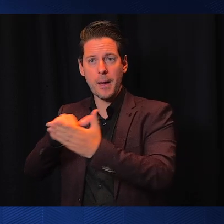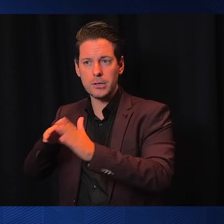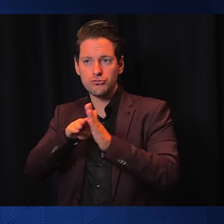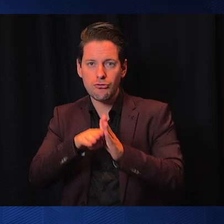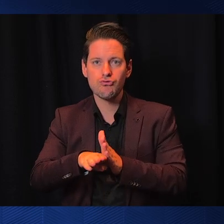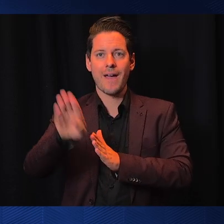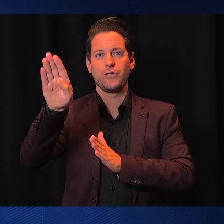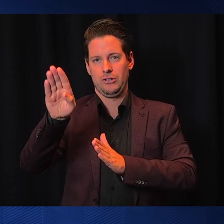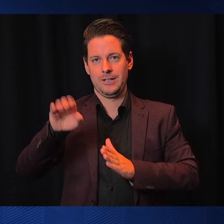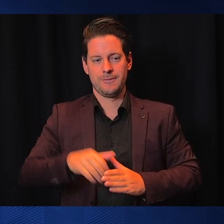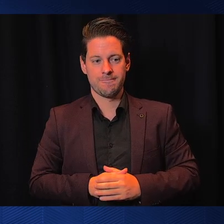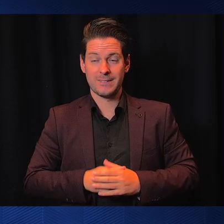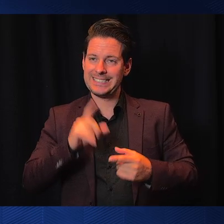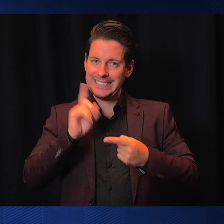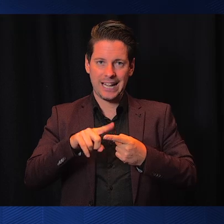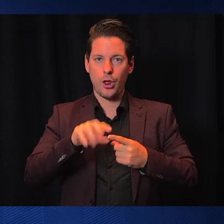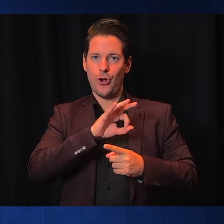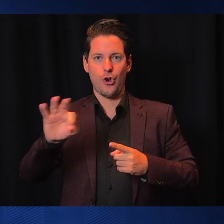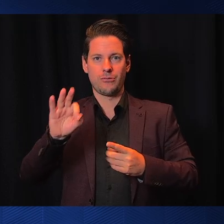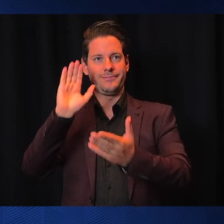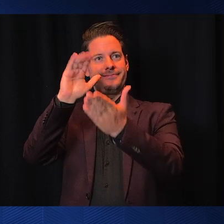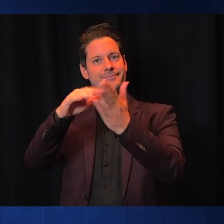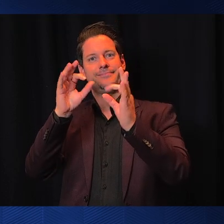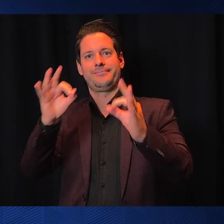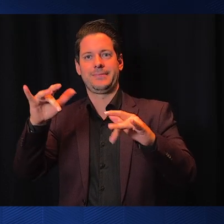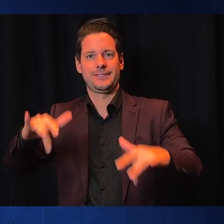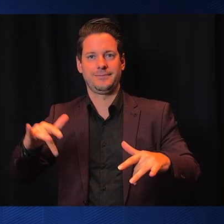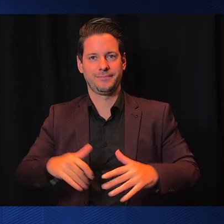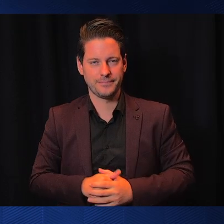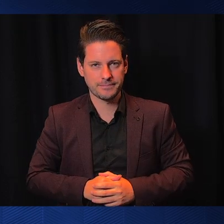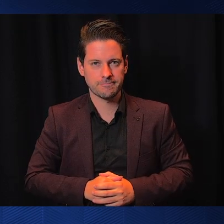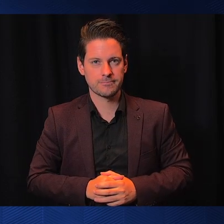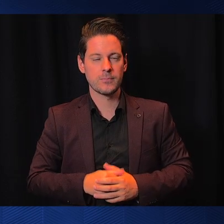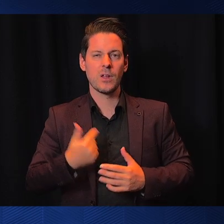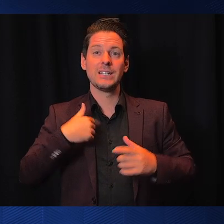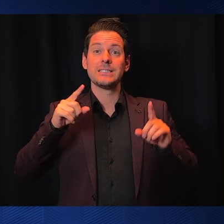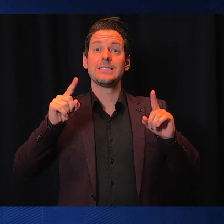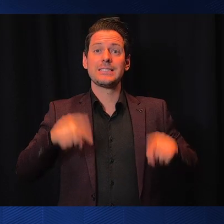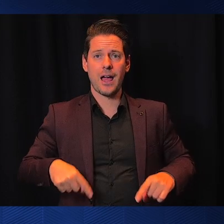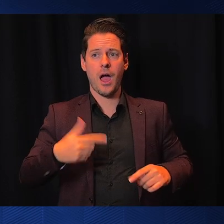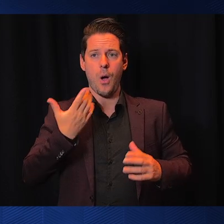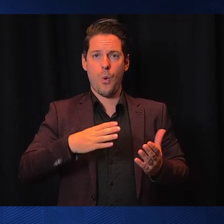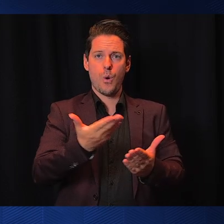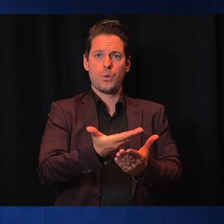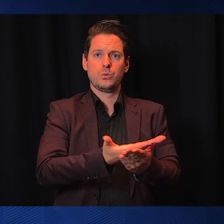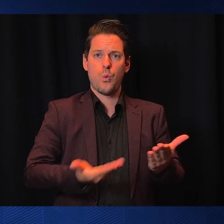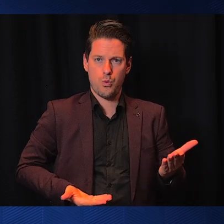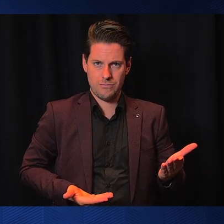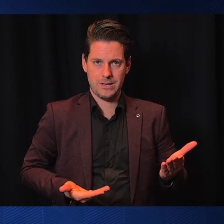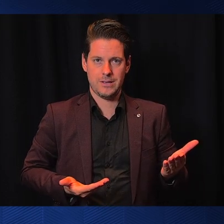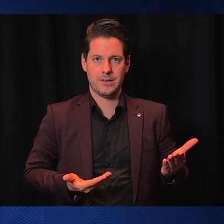is still ongoing. So to begin with, I would like to share a story of faith